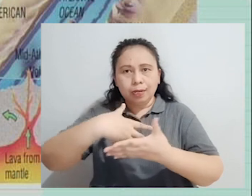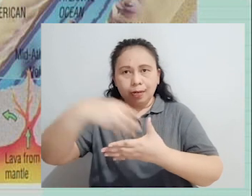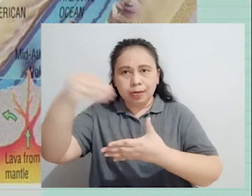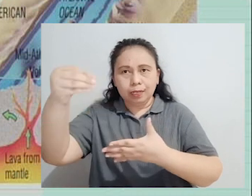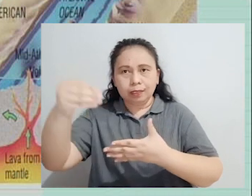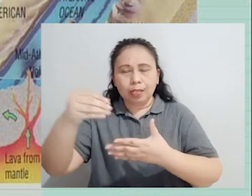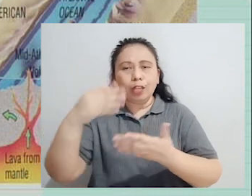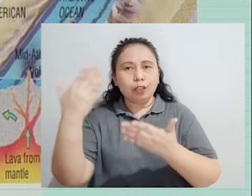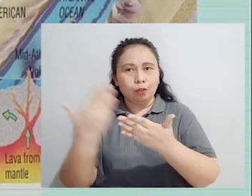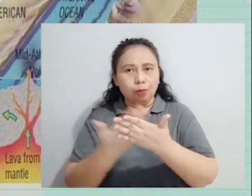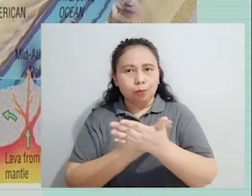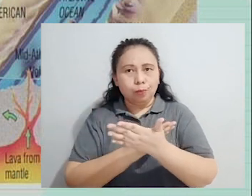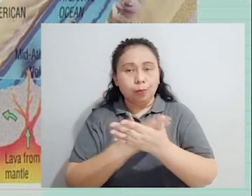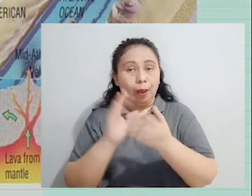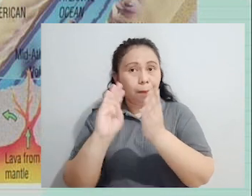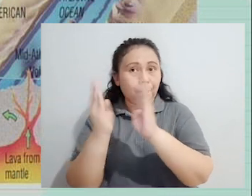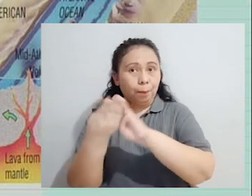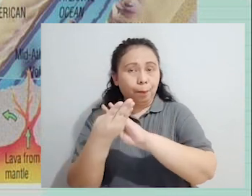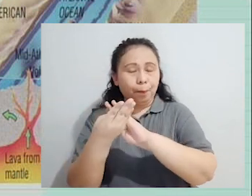become new land.